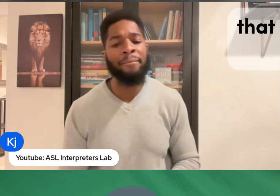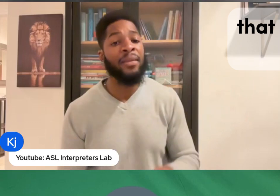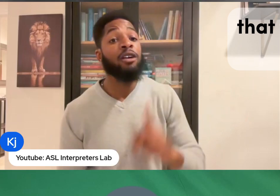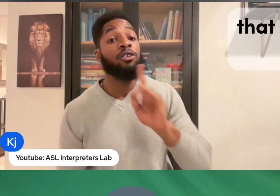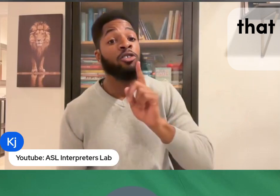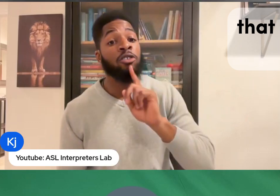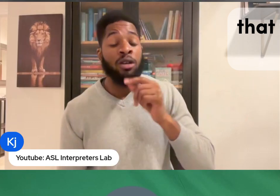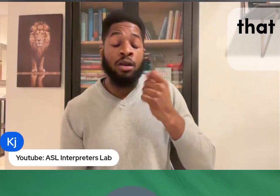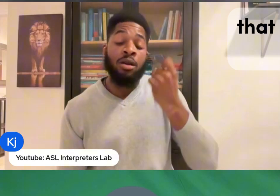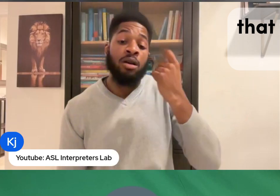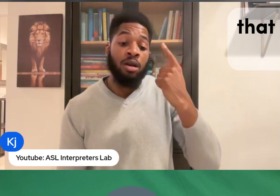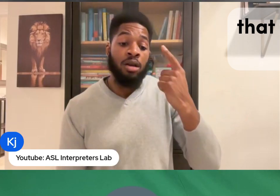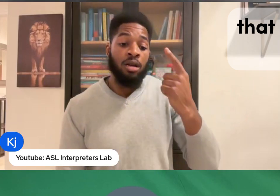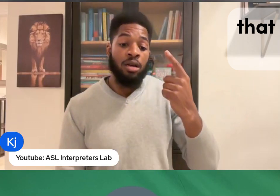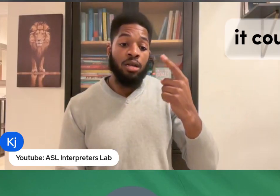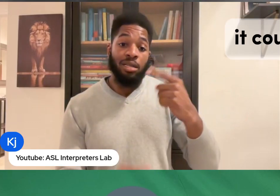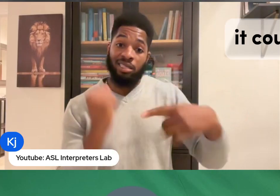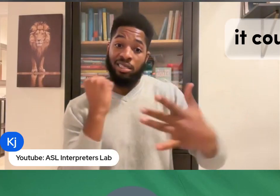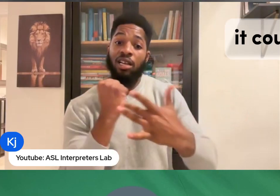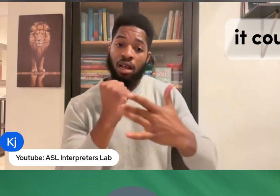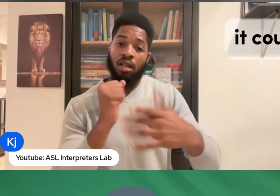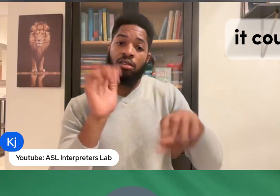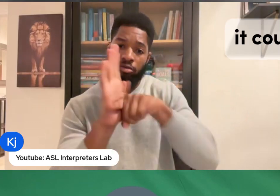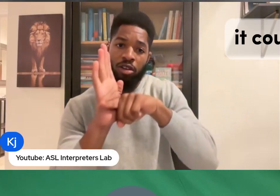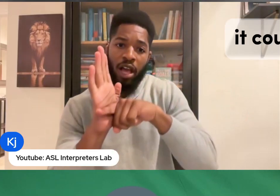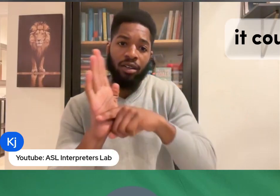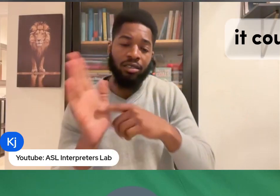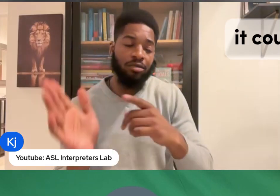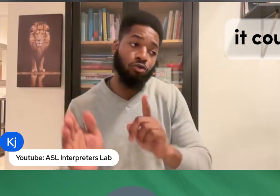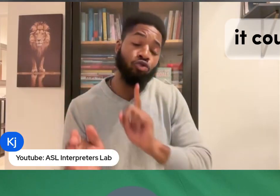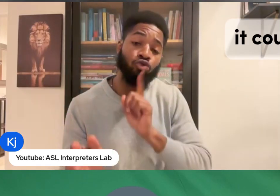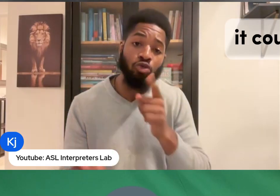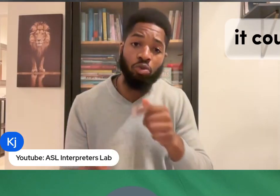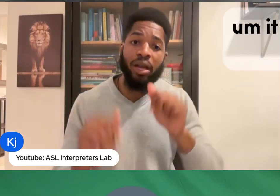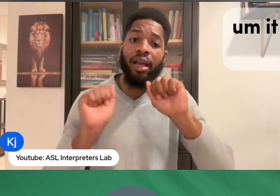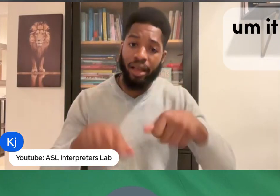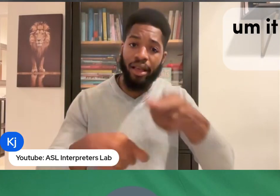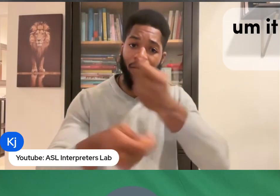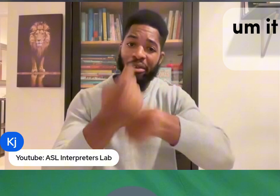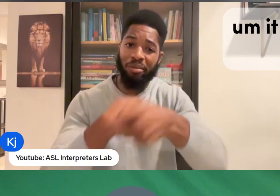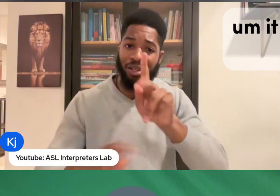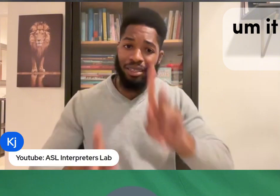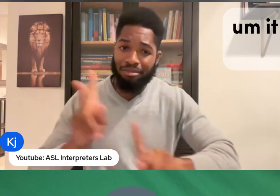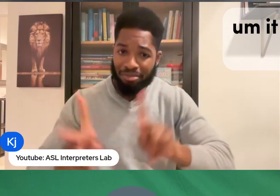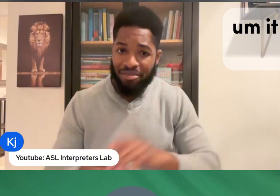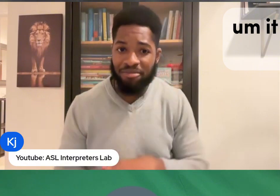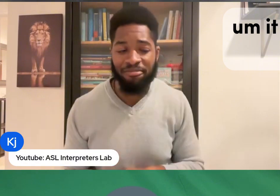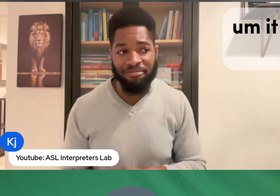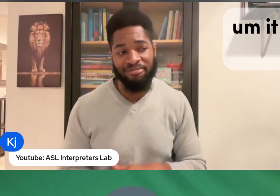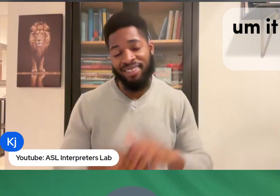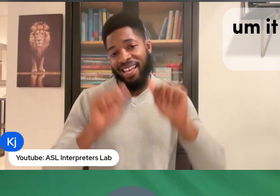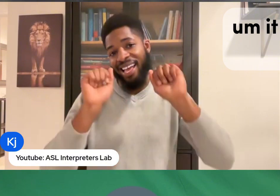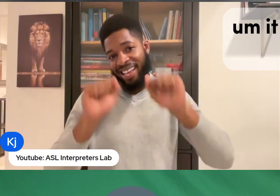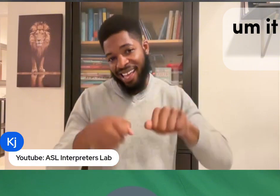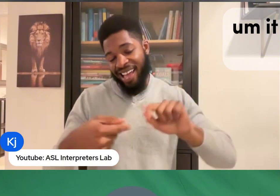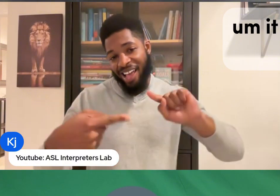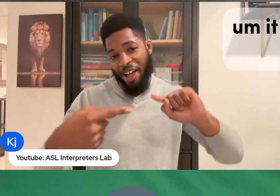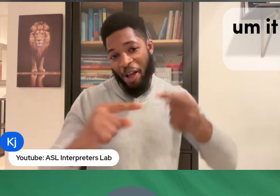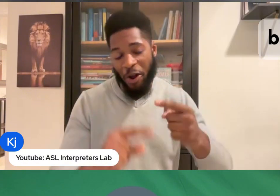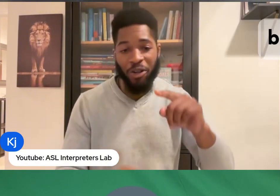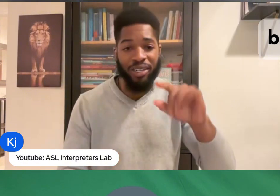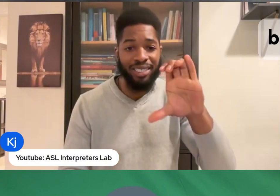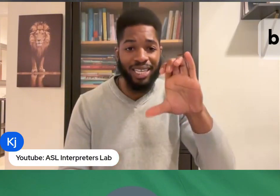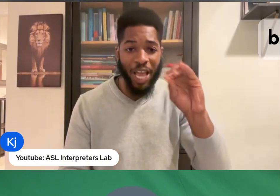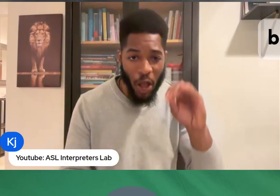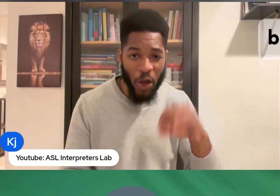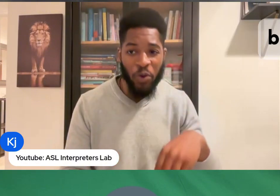perils of the technology are that it could be a human replacement. It could be detriment to CEOs and the businesses. But